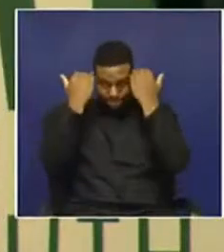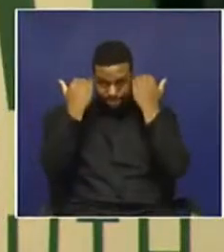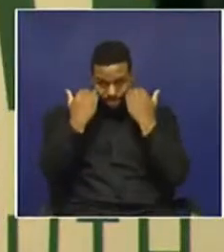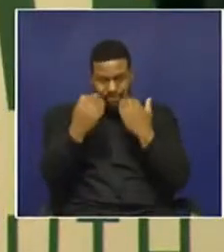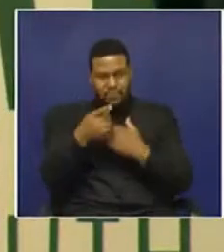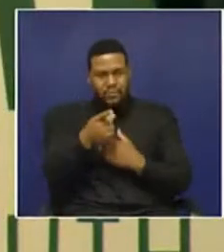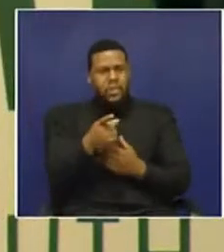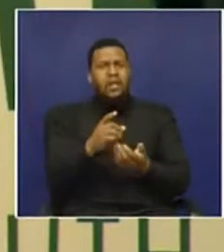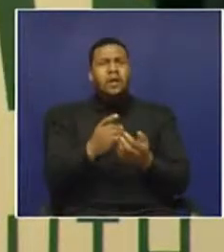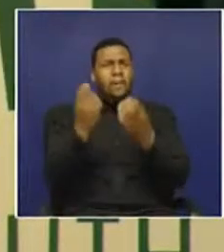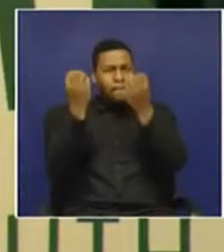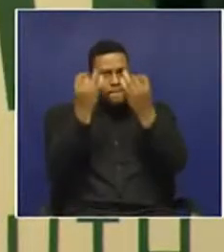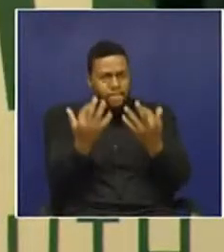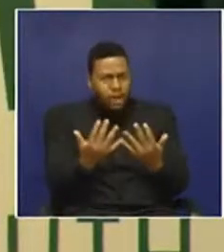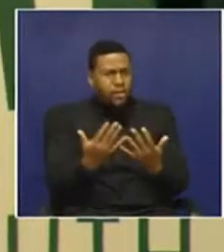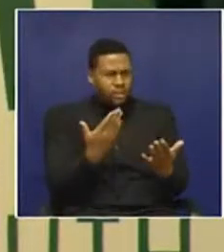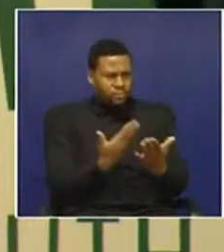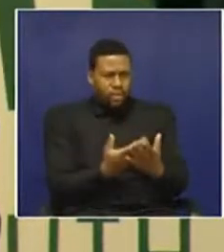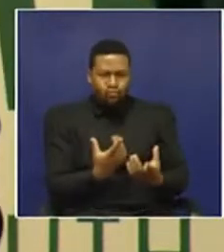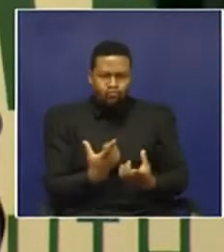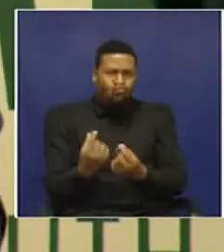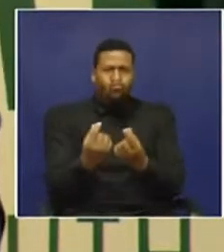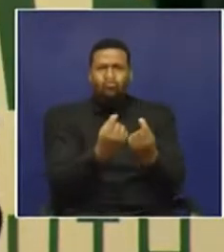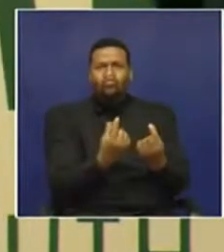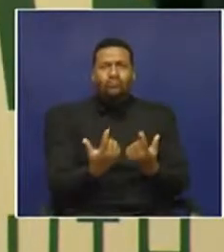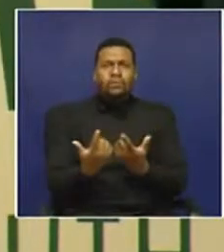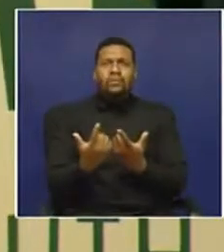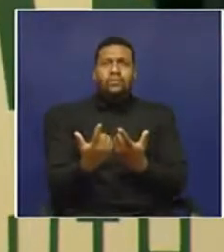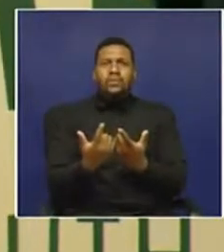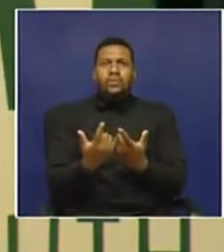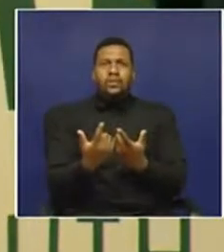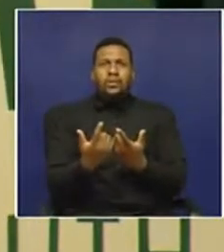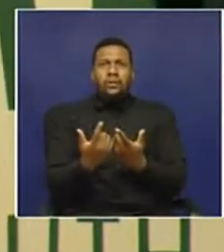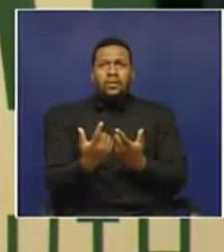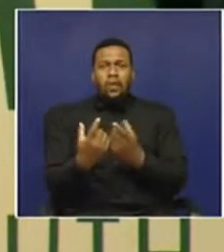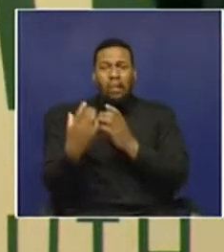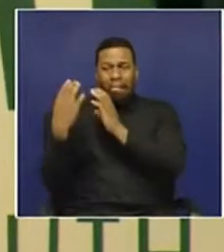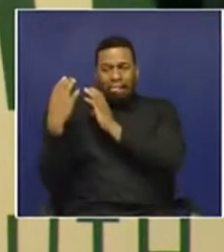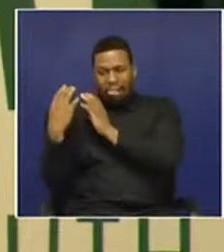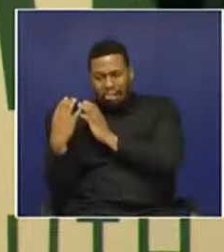its independence from the executive from the 1st of April this year.